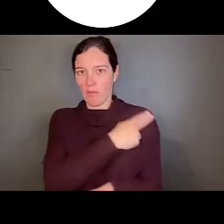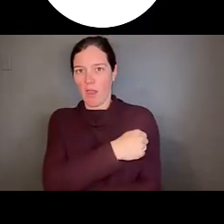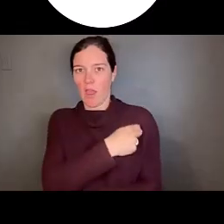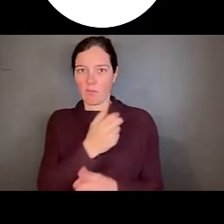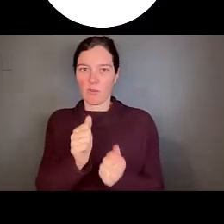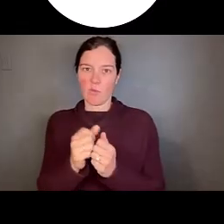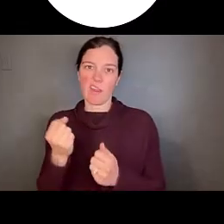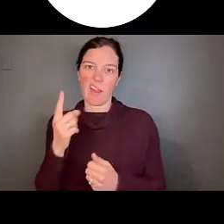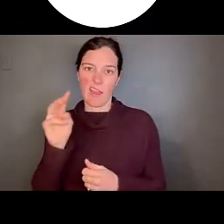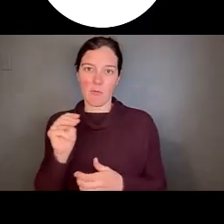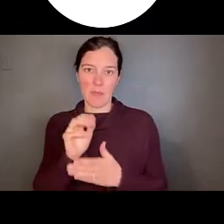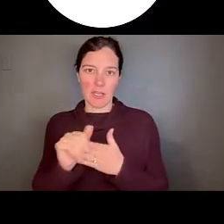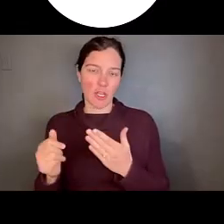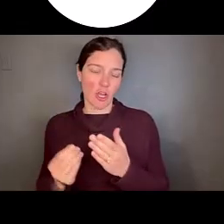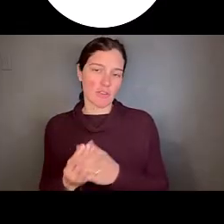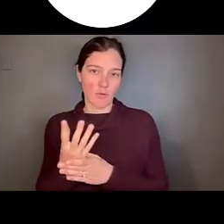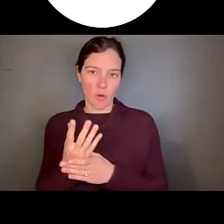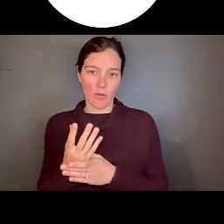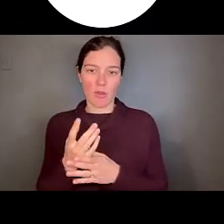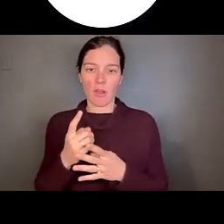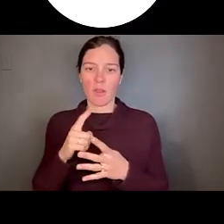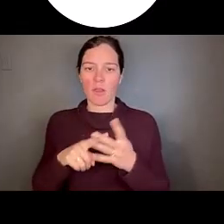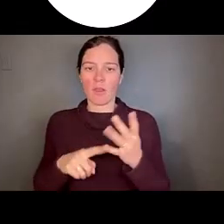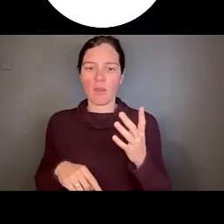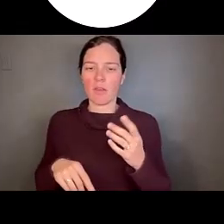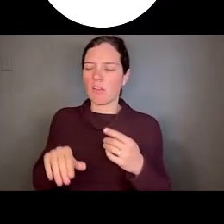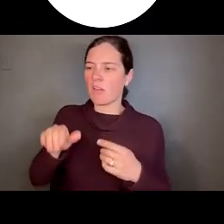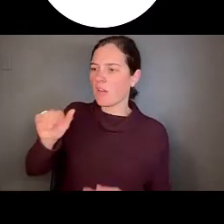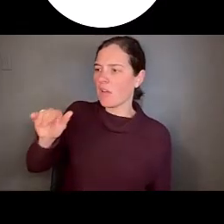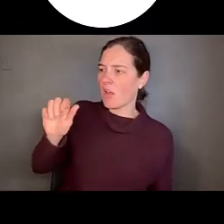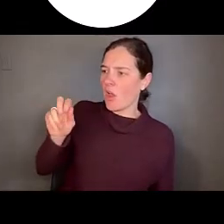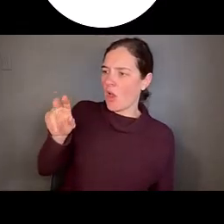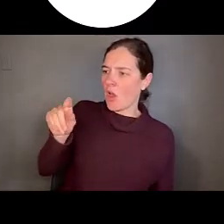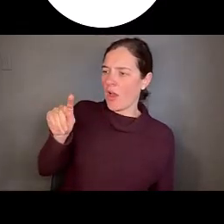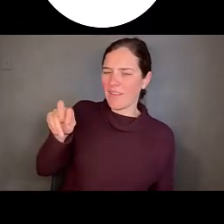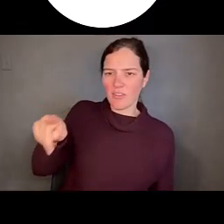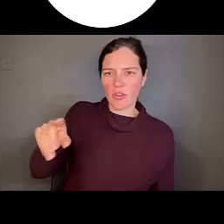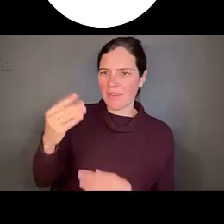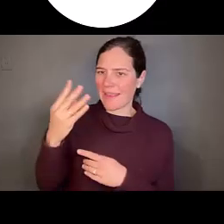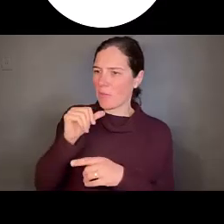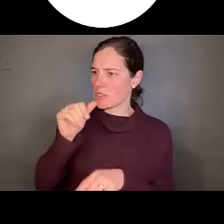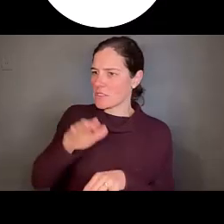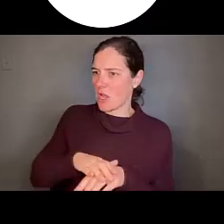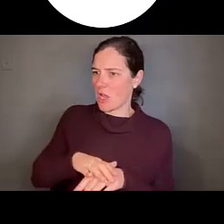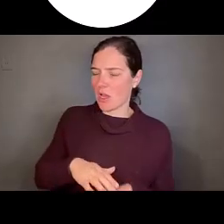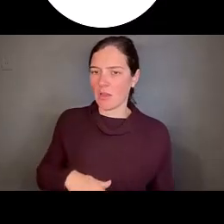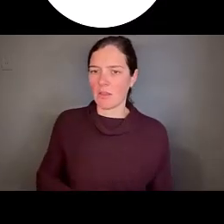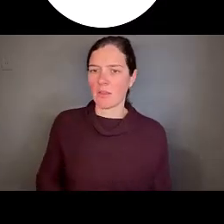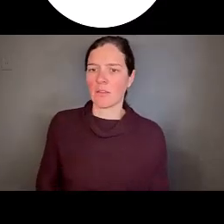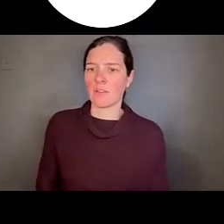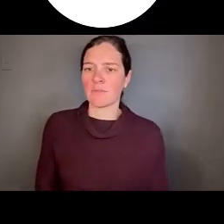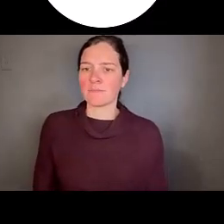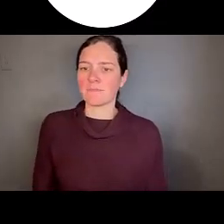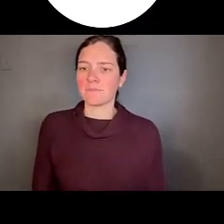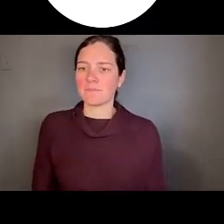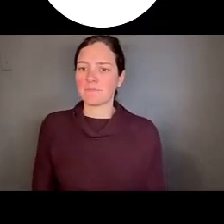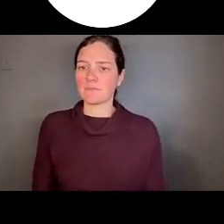with $11 million of growth. These hospitals notably... Austin, just your camera's not on there. Is there